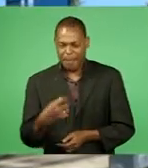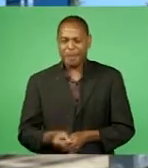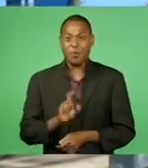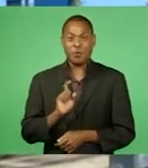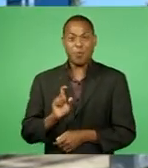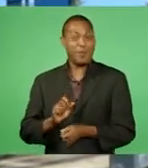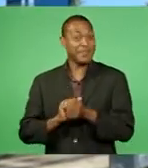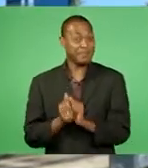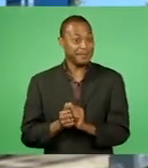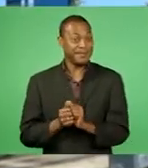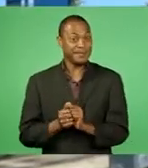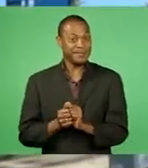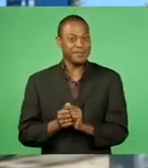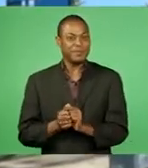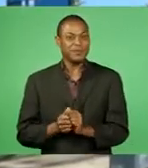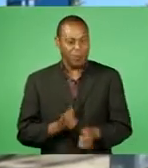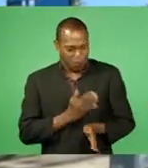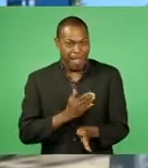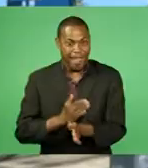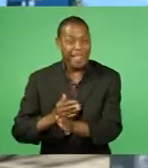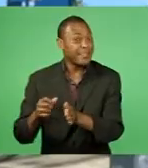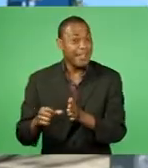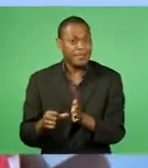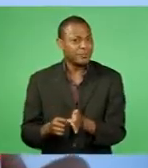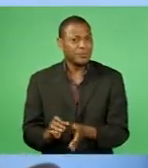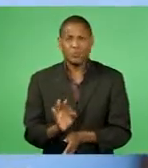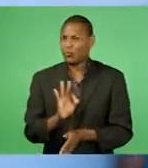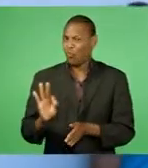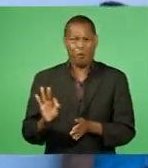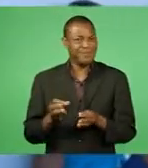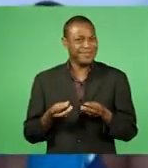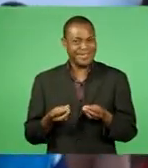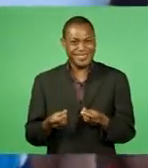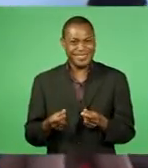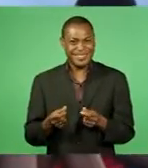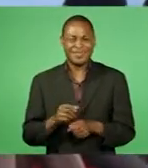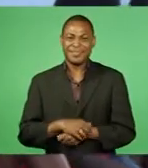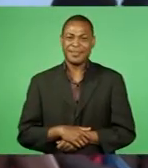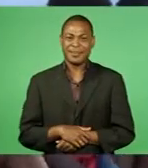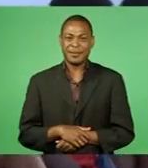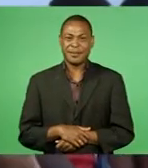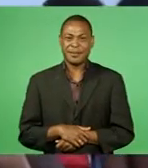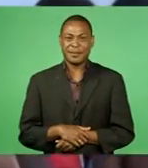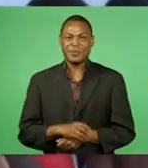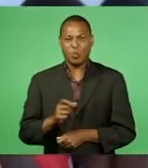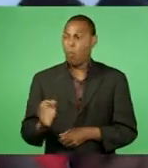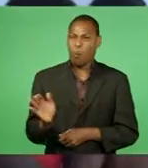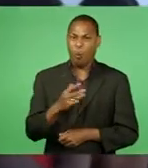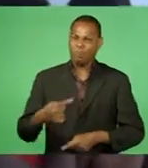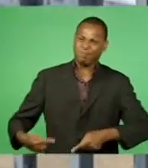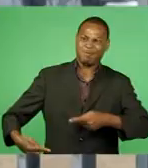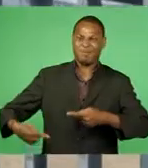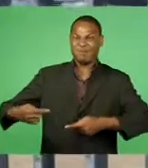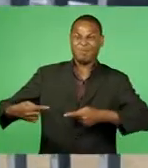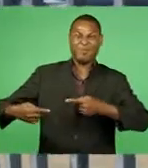work hard here before I went to the Coca-Cola Games. It's not easy. We all know we are all competitors here. They are